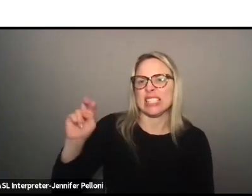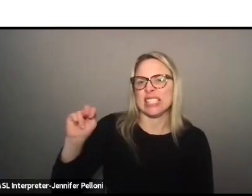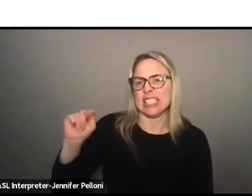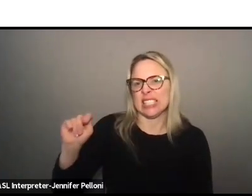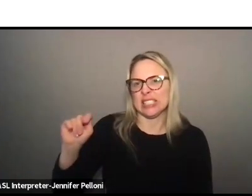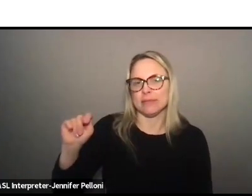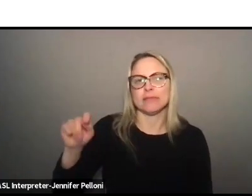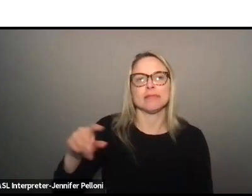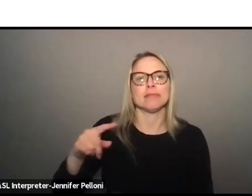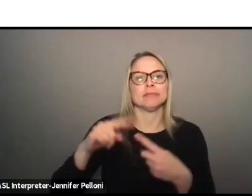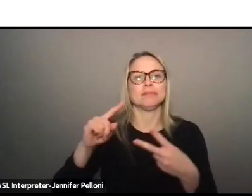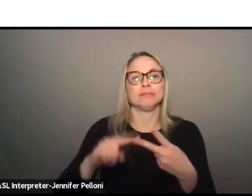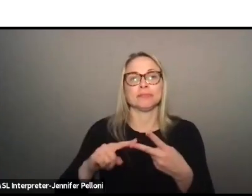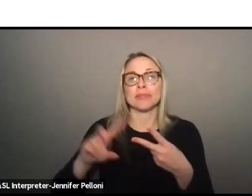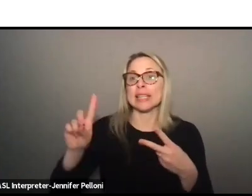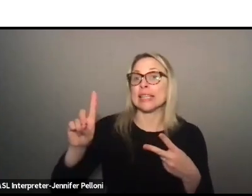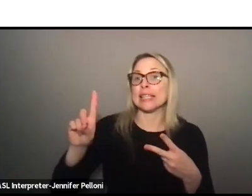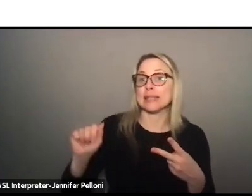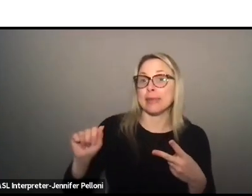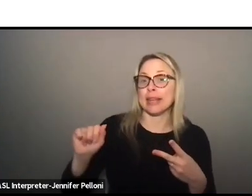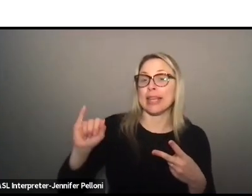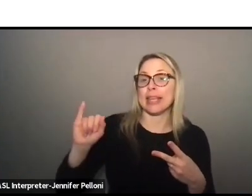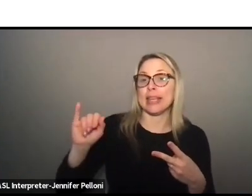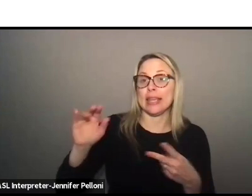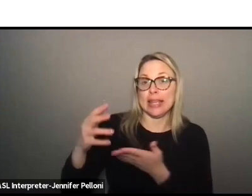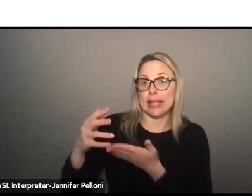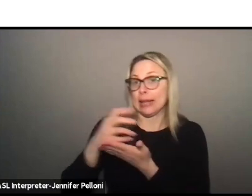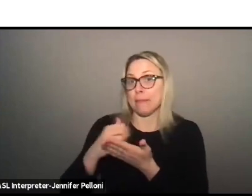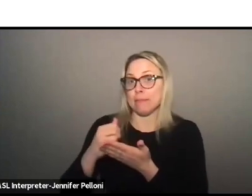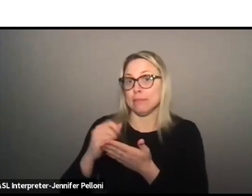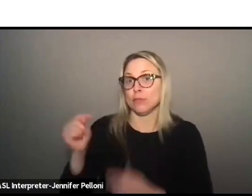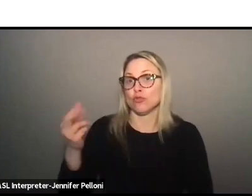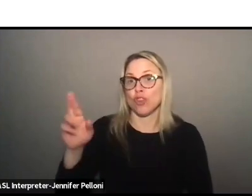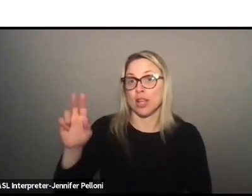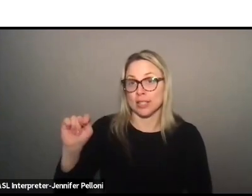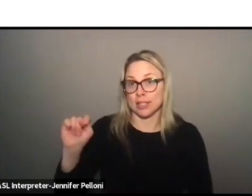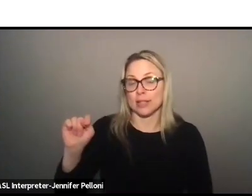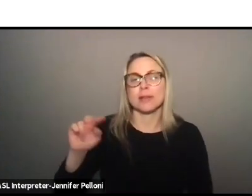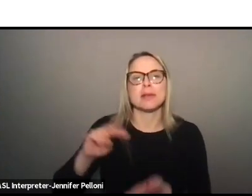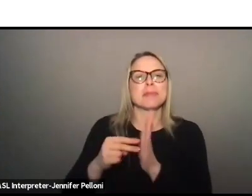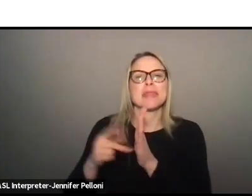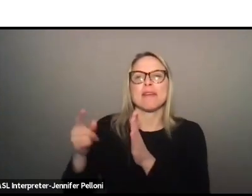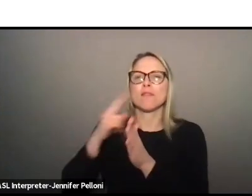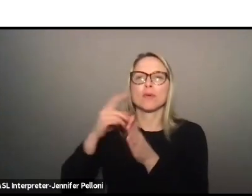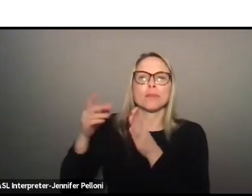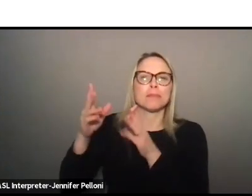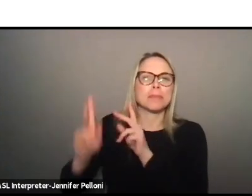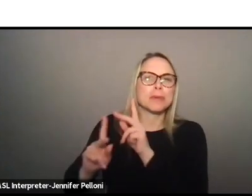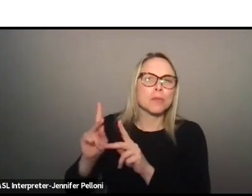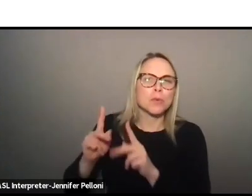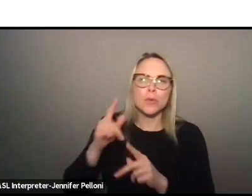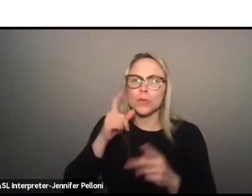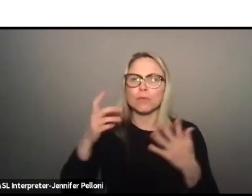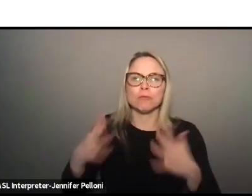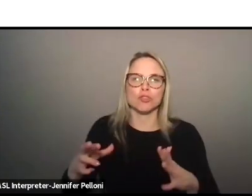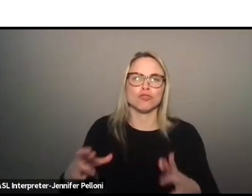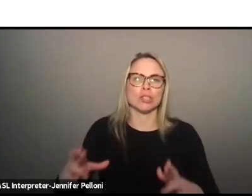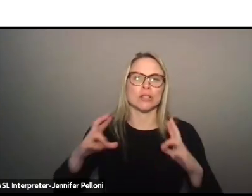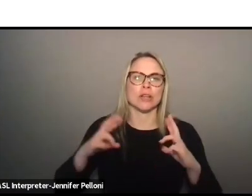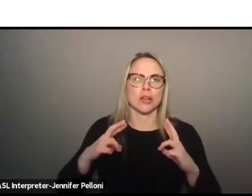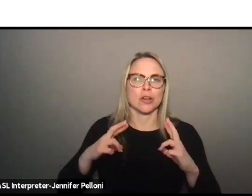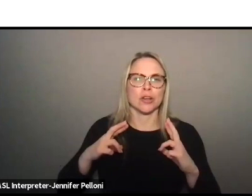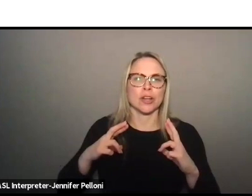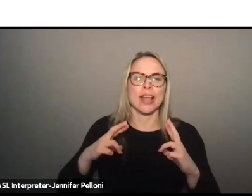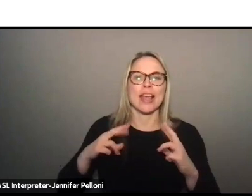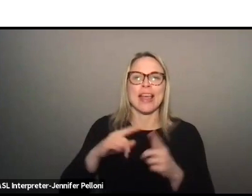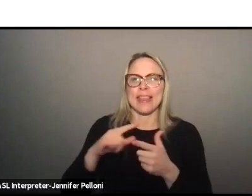a disability income trust. That's for folks that are retired and they find